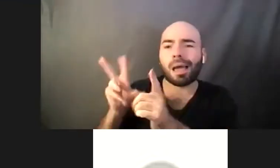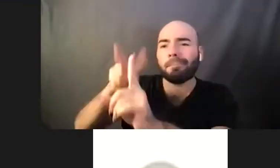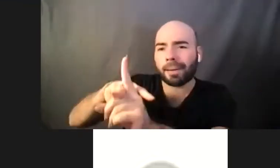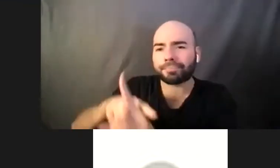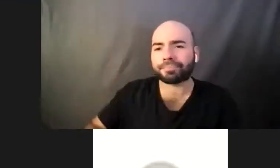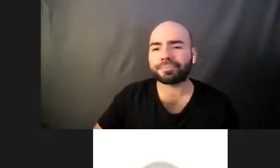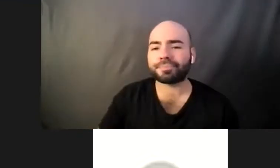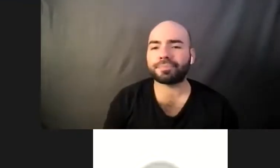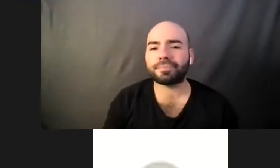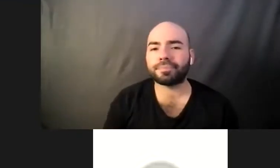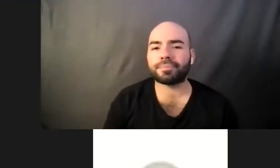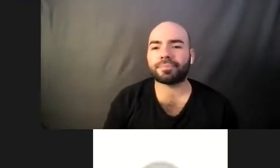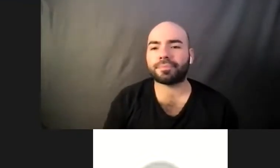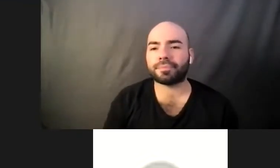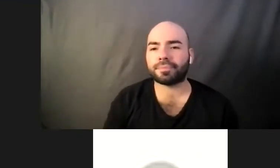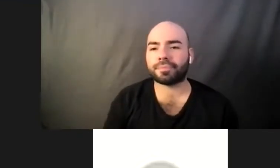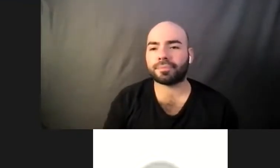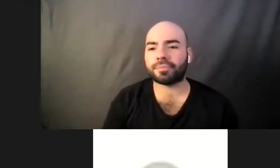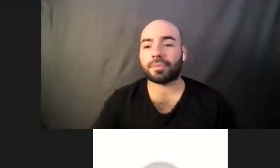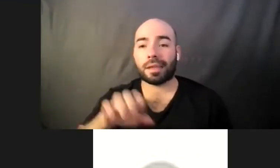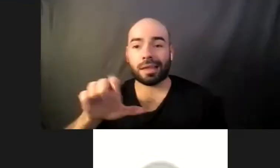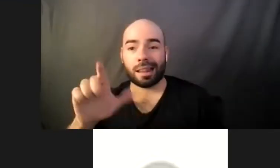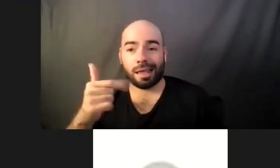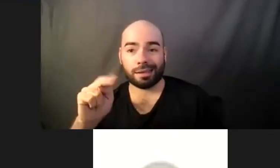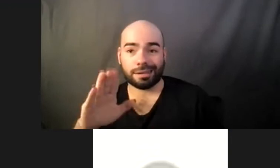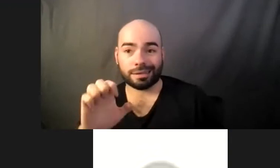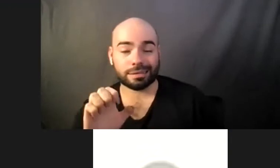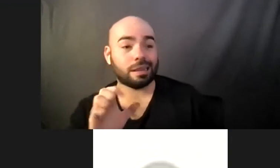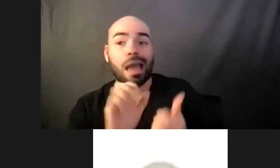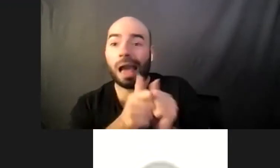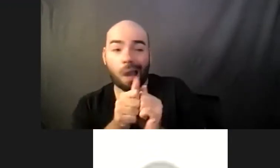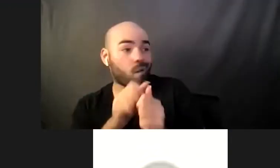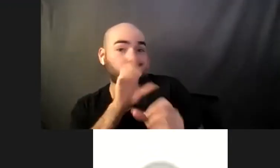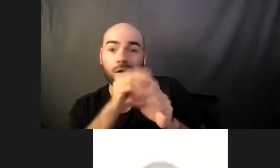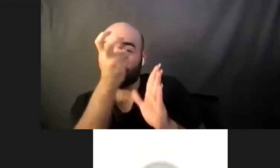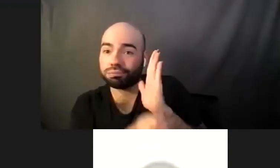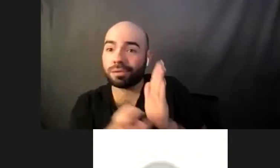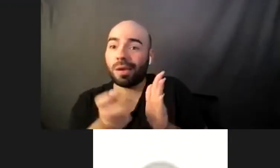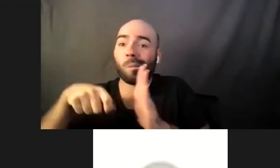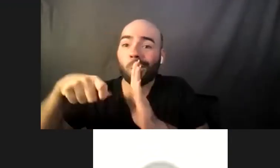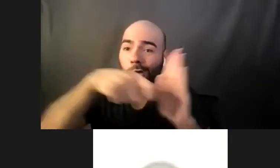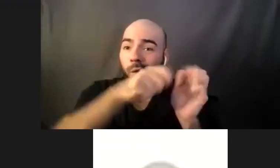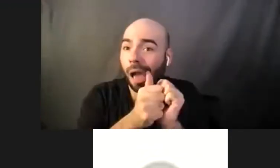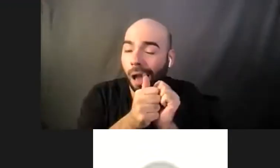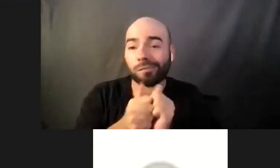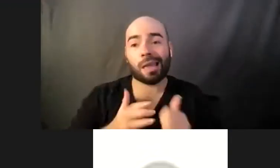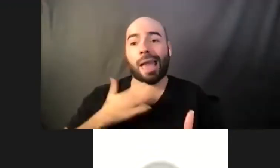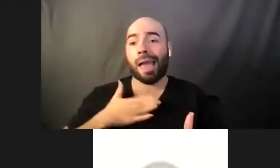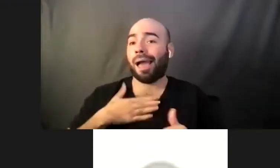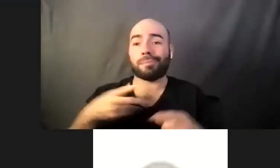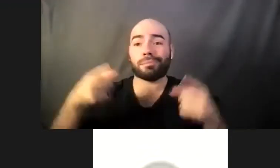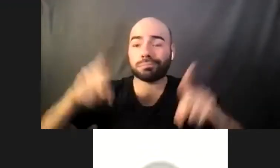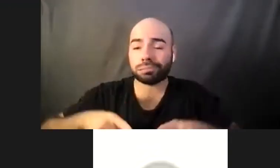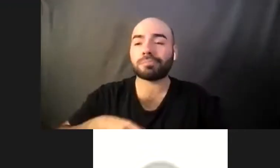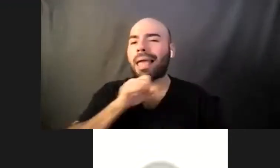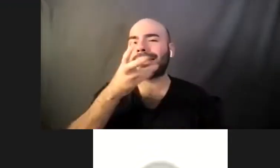Right, yeah. I came to filmmaking by way of a happy accident. I was kicked out of my house when I was 16 for being gay.